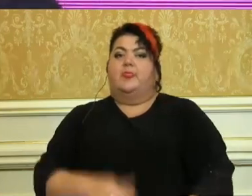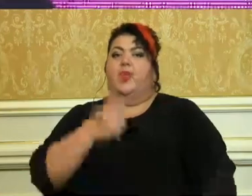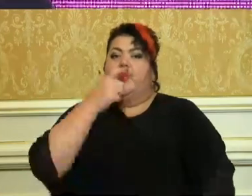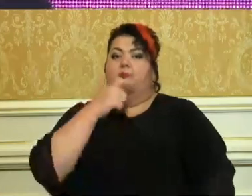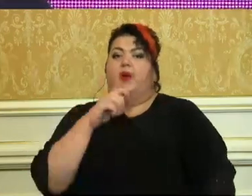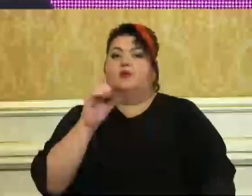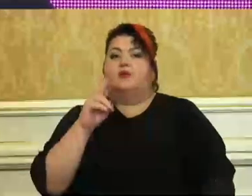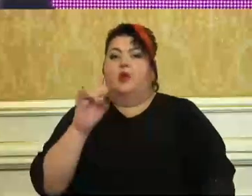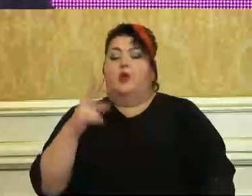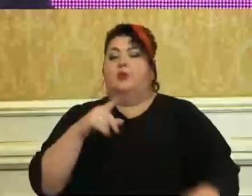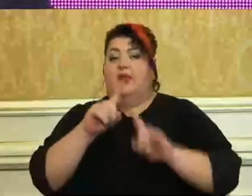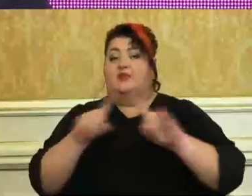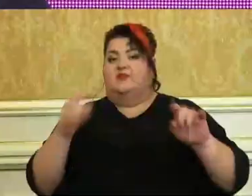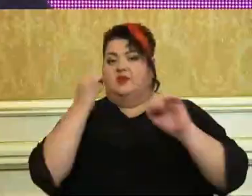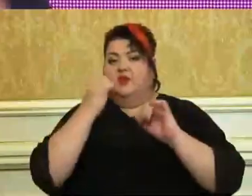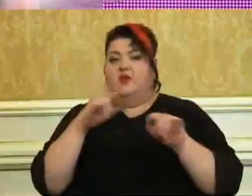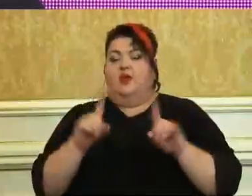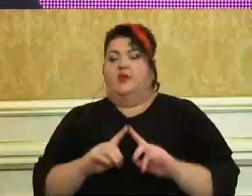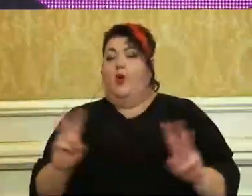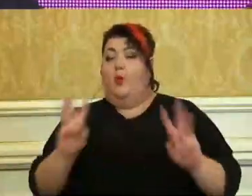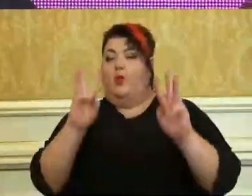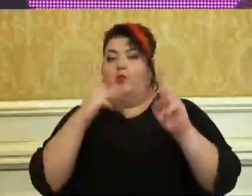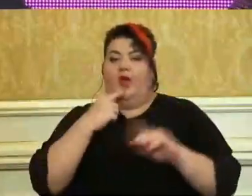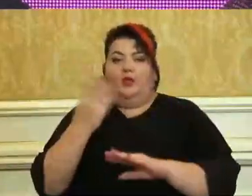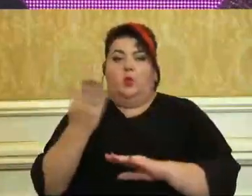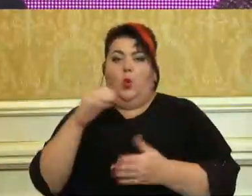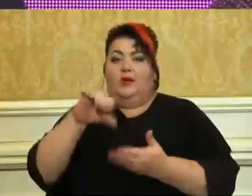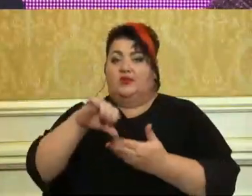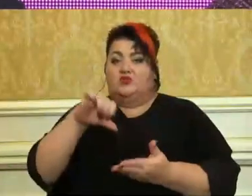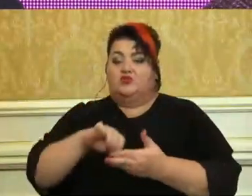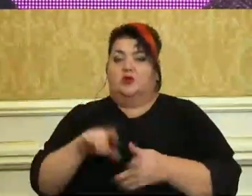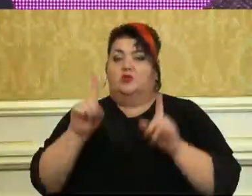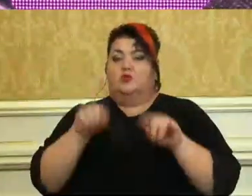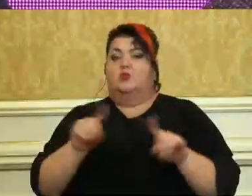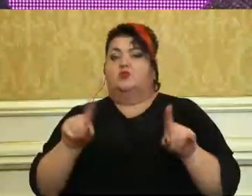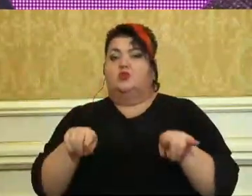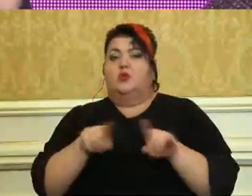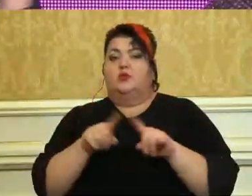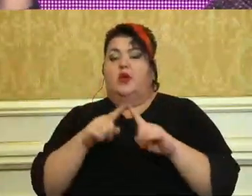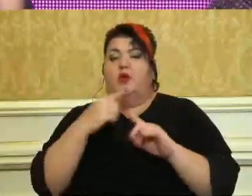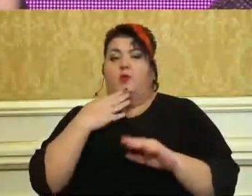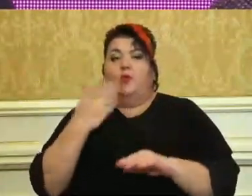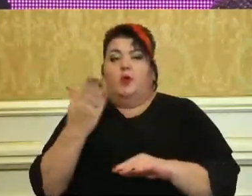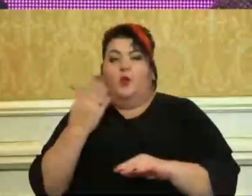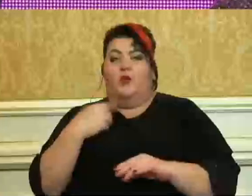Thank you, Mrs. Savon. Thank you so much for this brilliant speech.